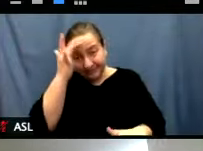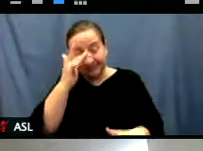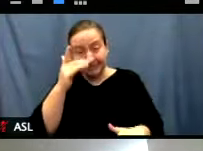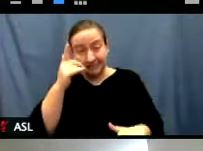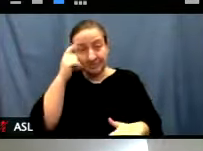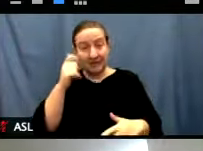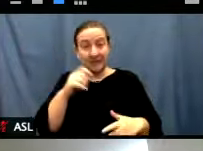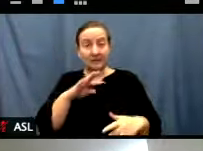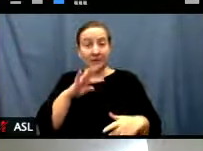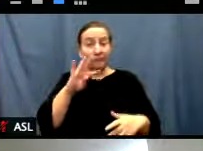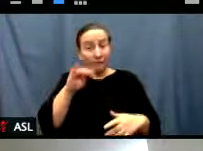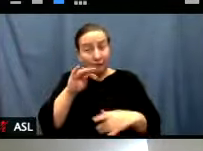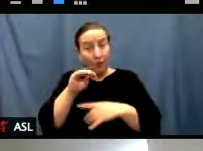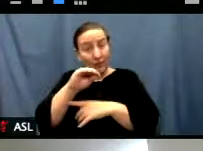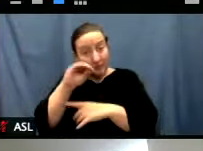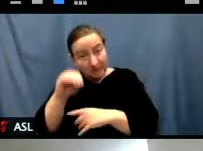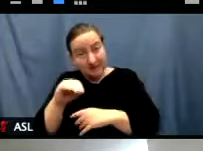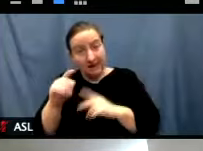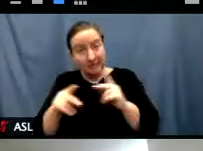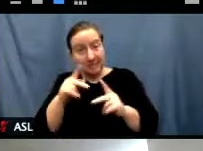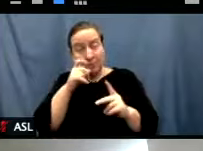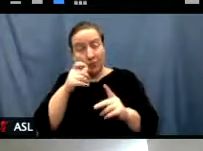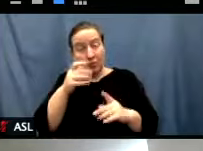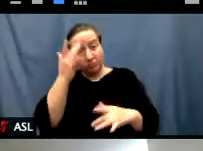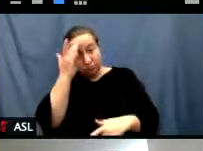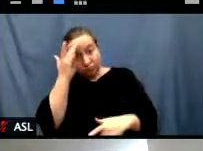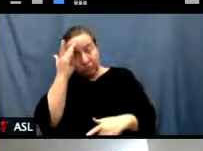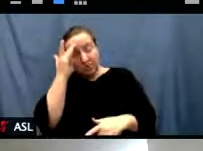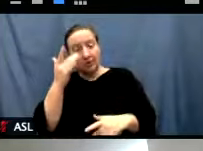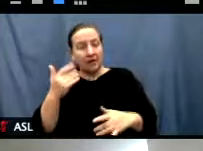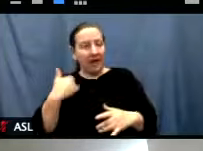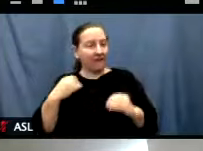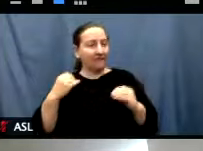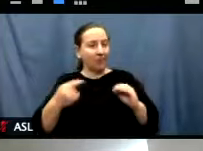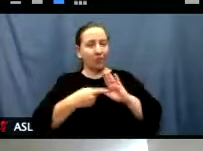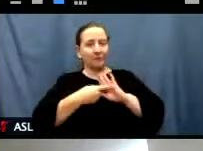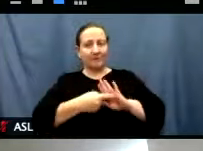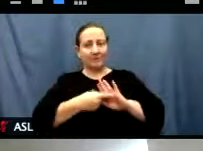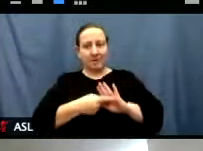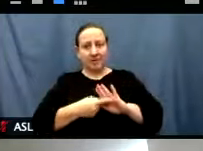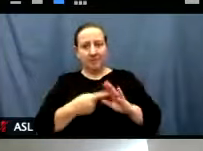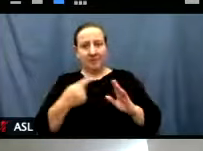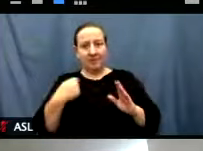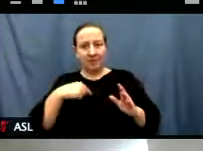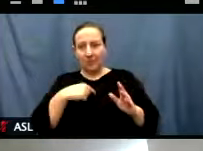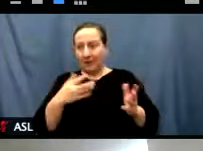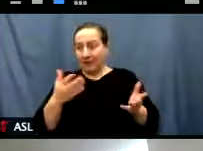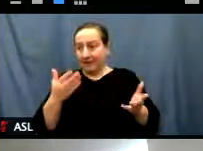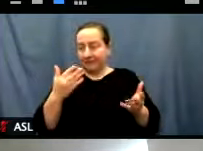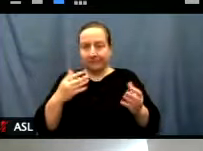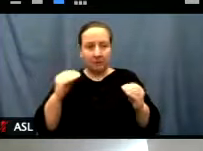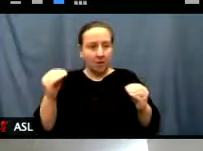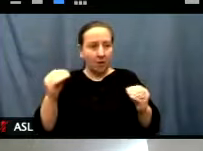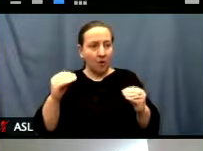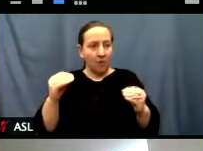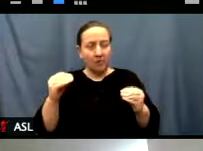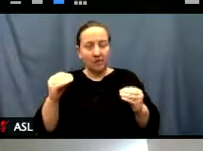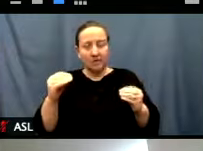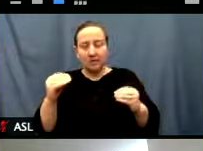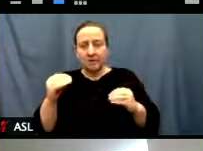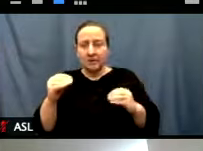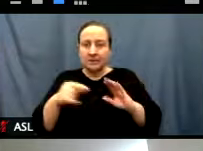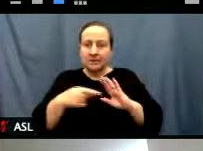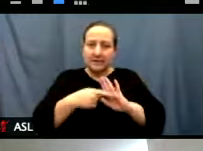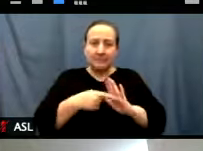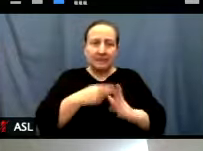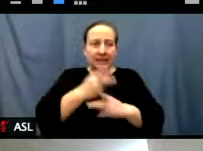potentially 40% of individuals who are infected with this virus are asymptomatic. And so we don't have those additional flu symptoms that really keep us